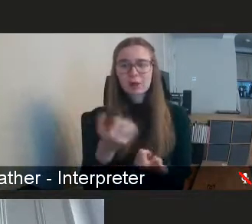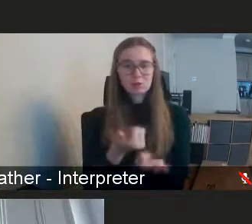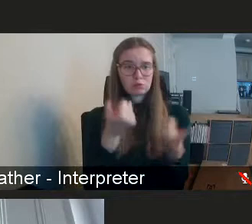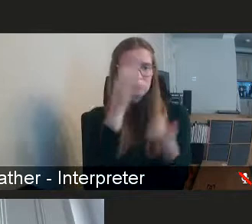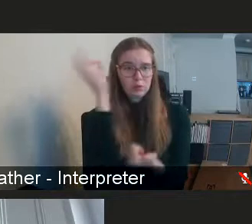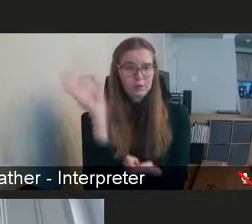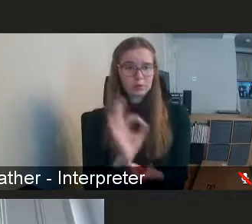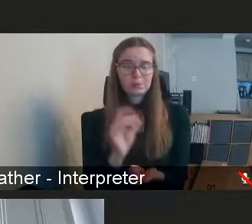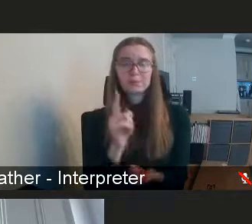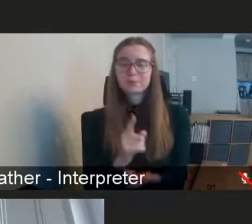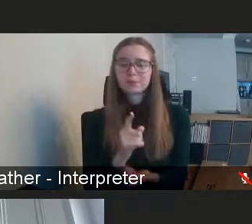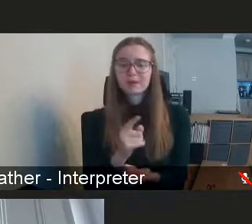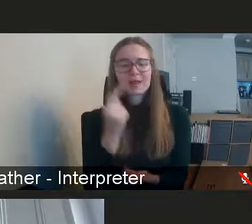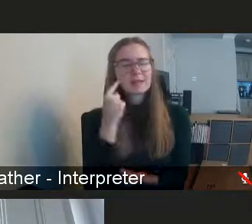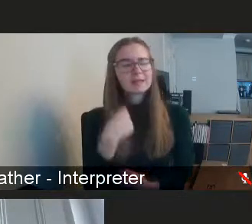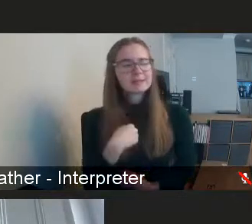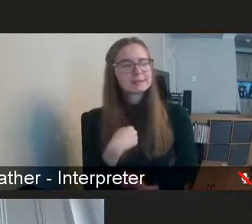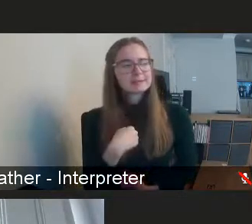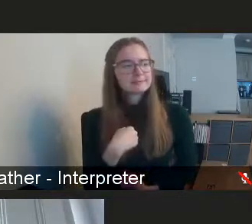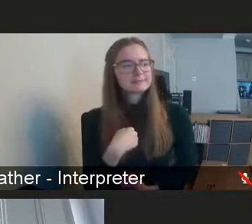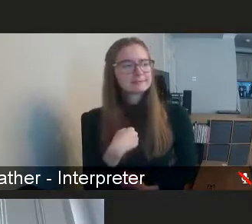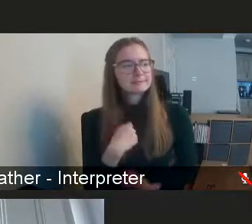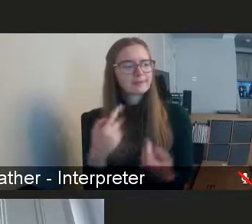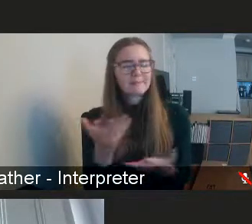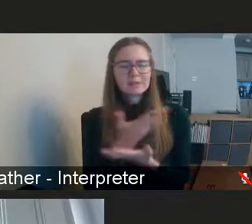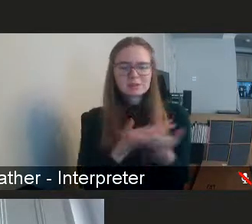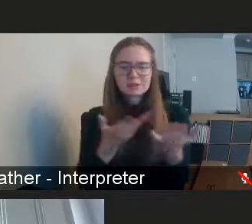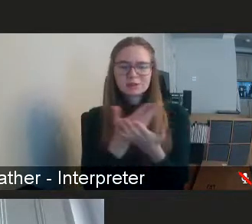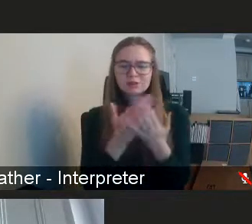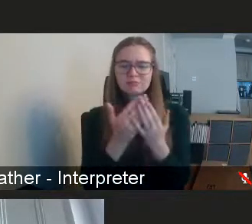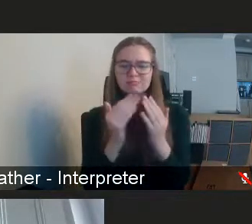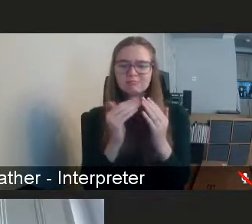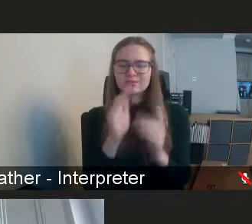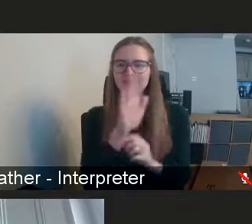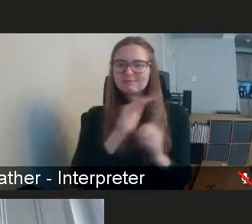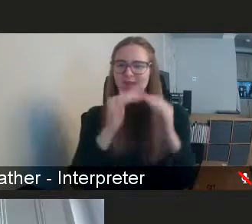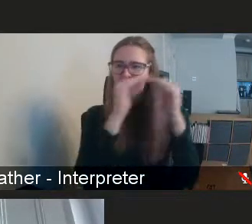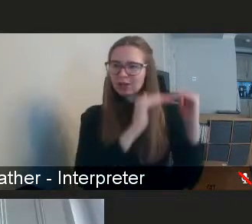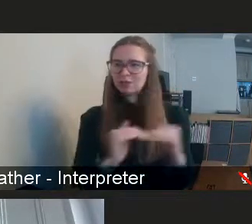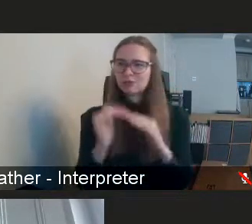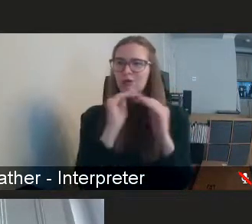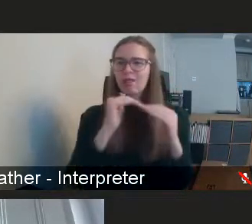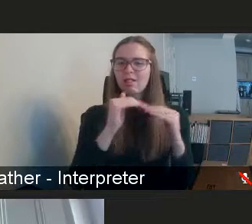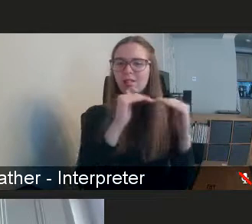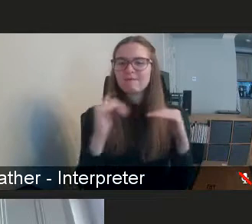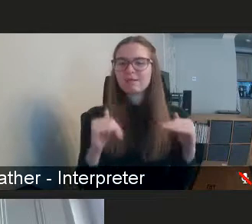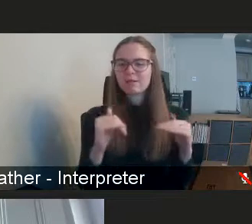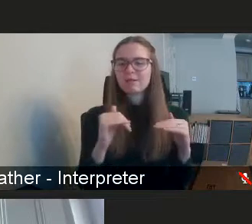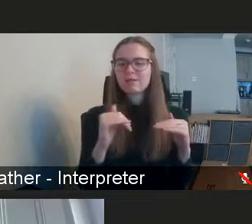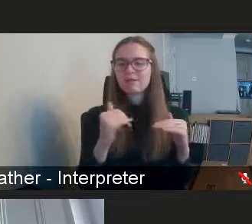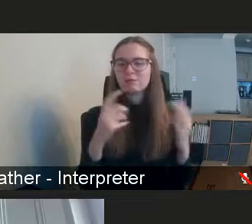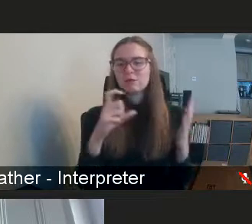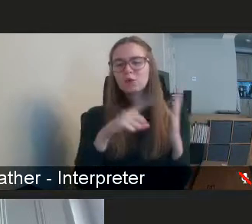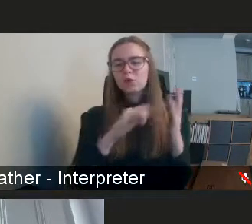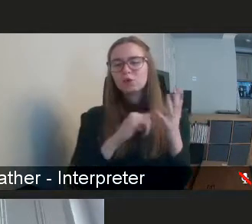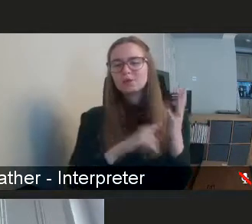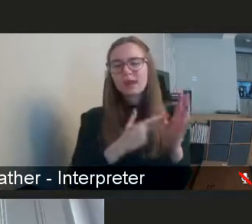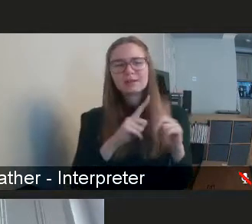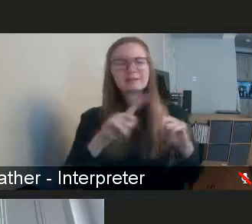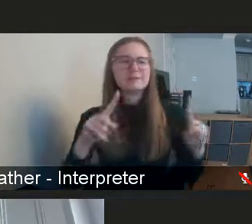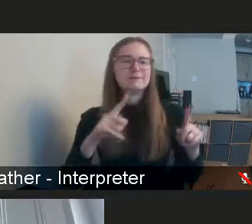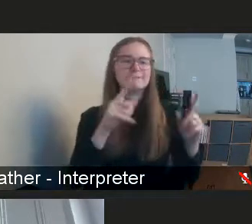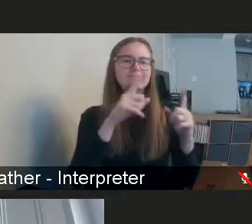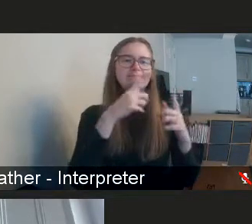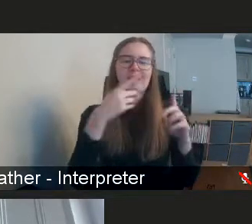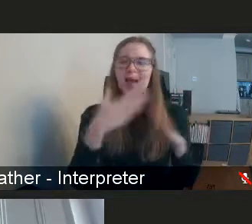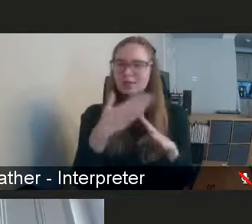think obviously there's discussion at a kind of national level via COSLA in terms of the different strands of action that local authorities,